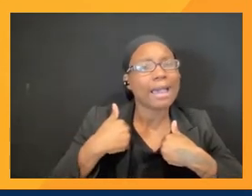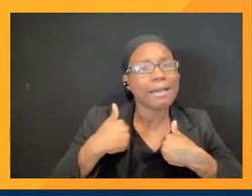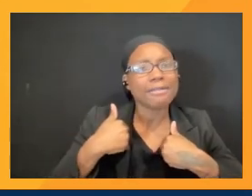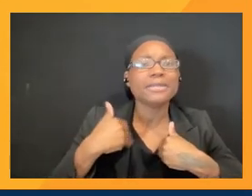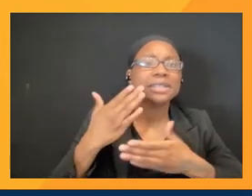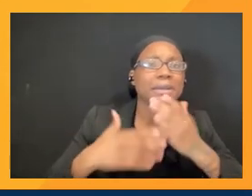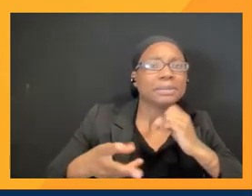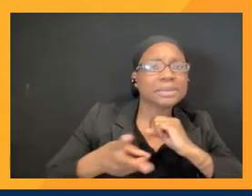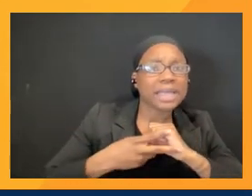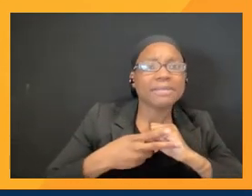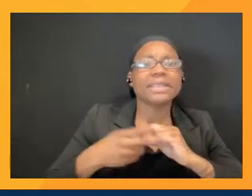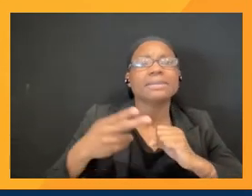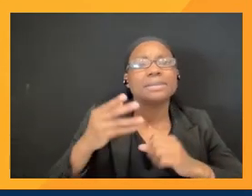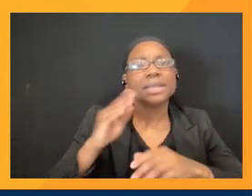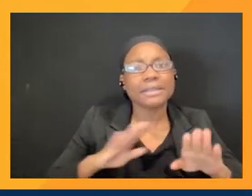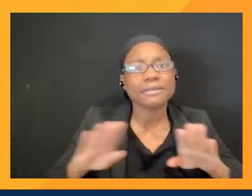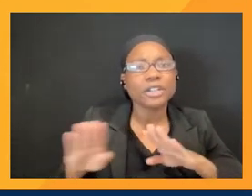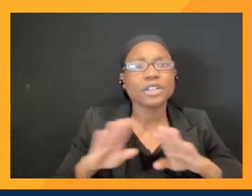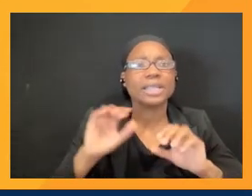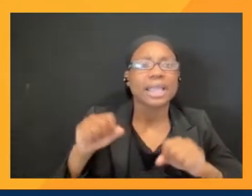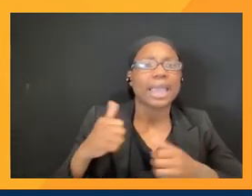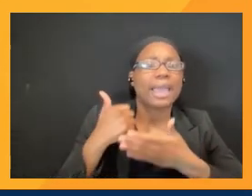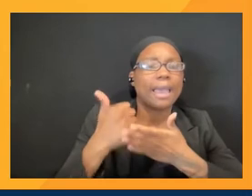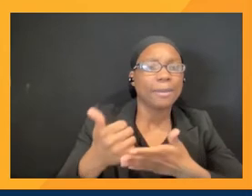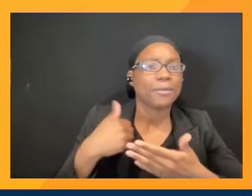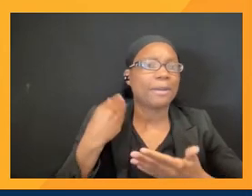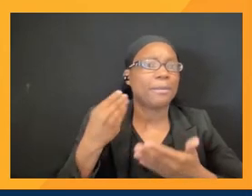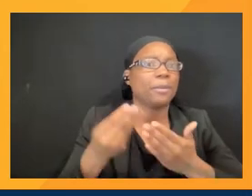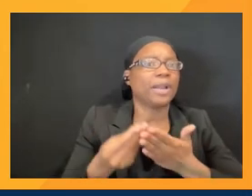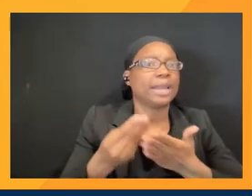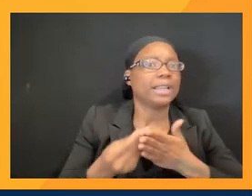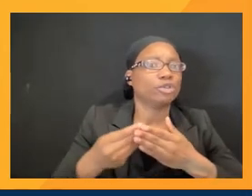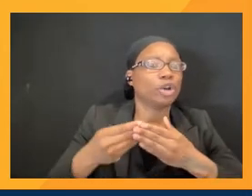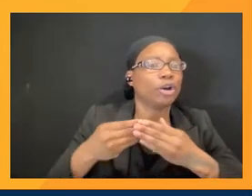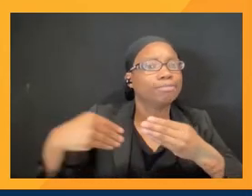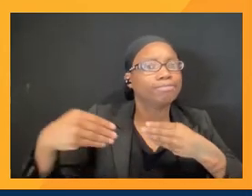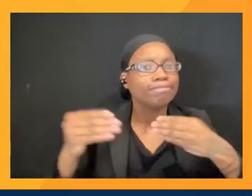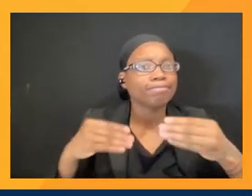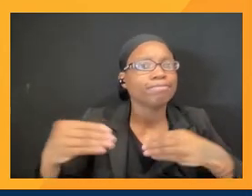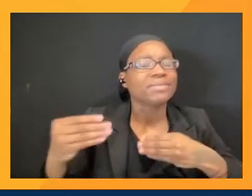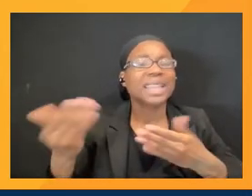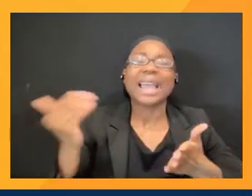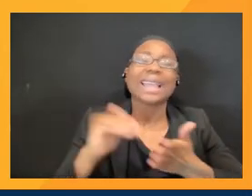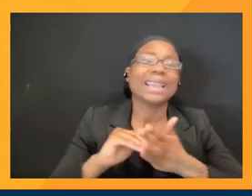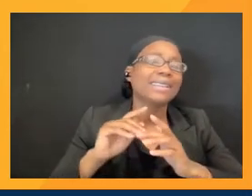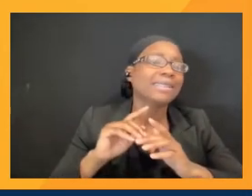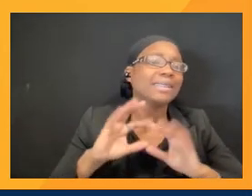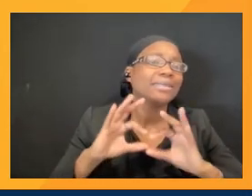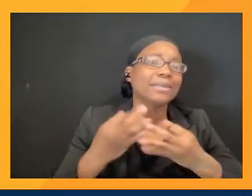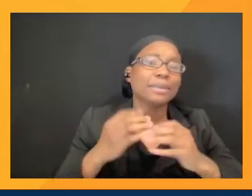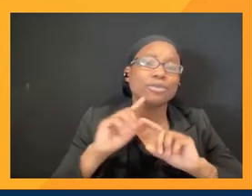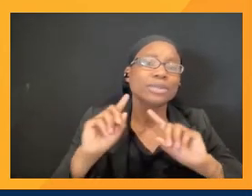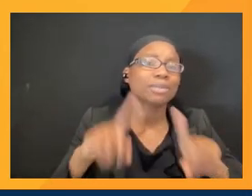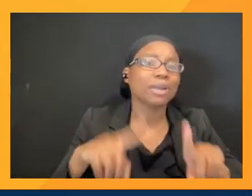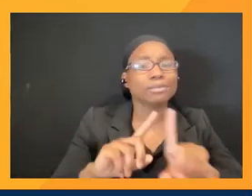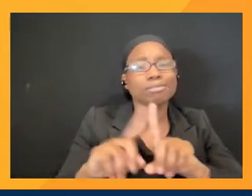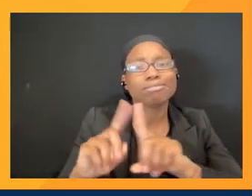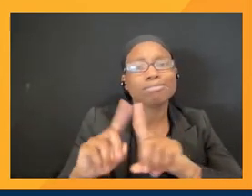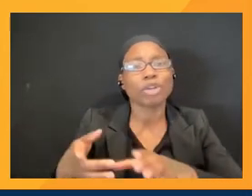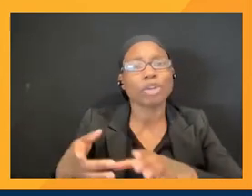In a variety of ways. I won't even be able to sort of really list it all. One thing that I think has been observed in our research and in other places as